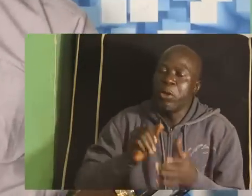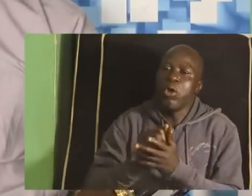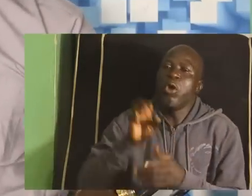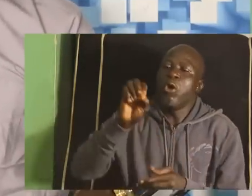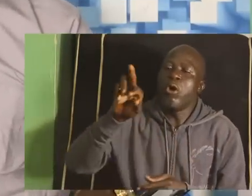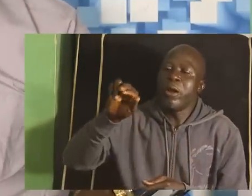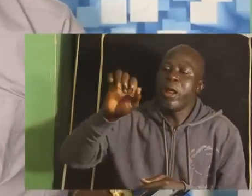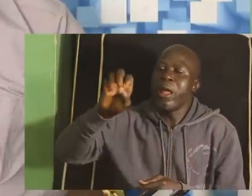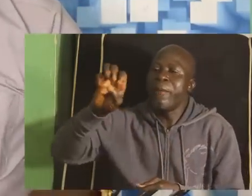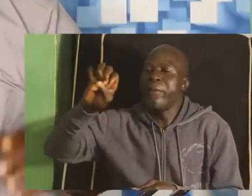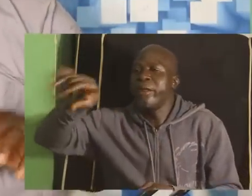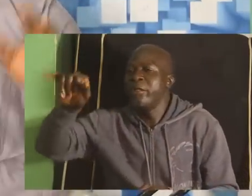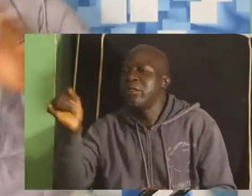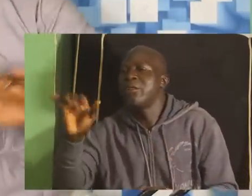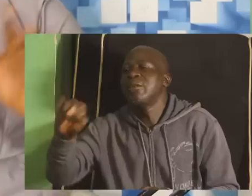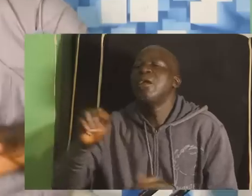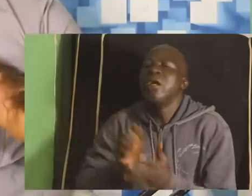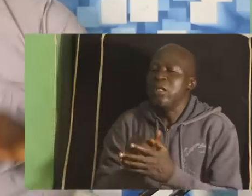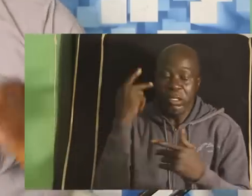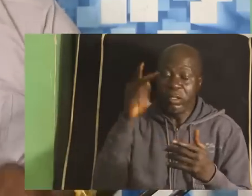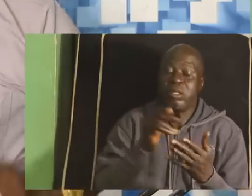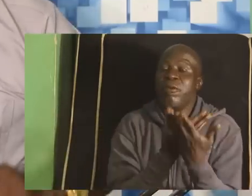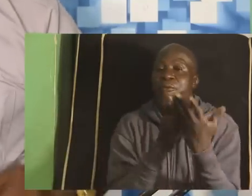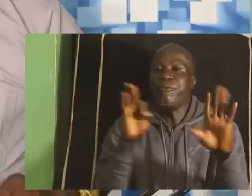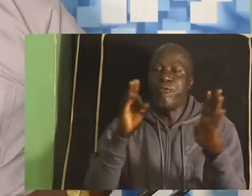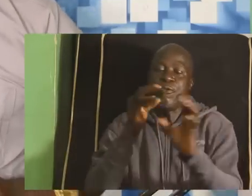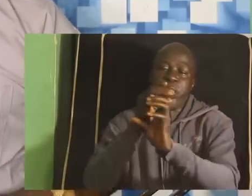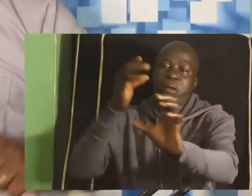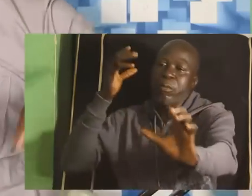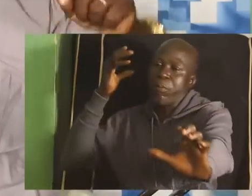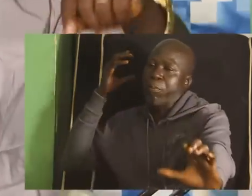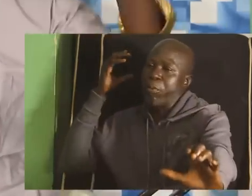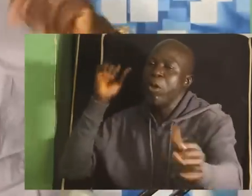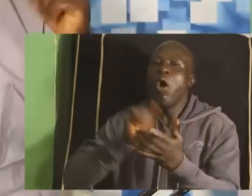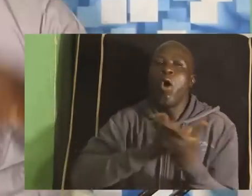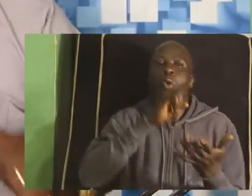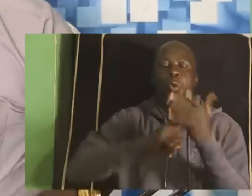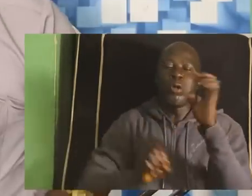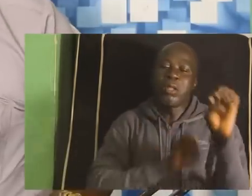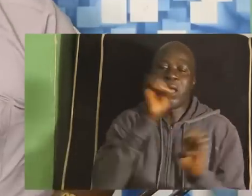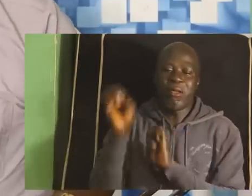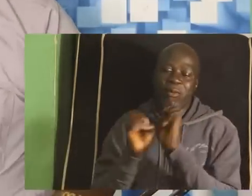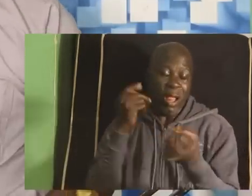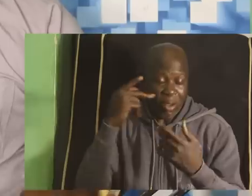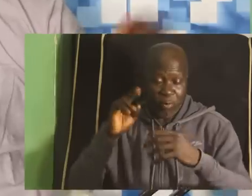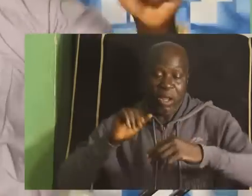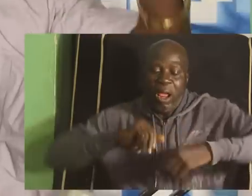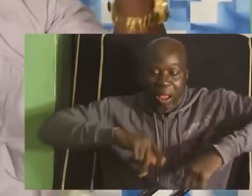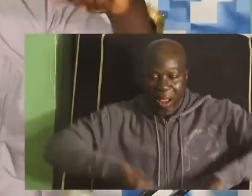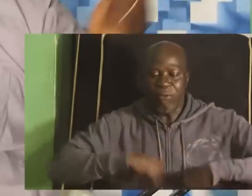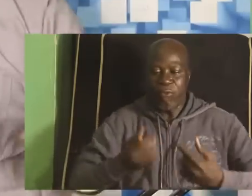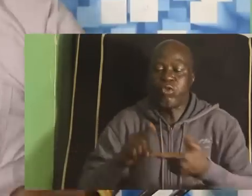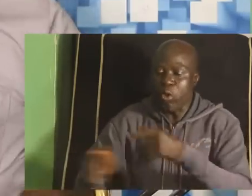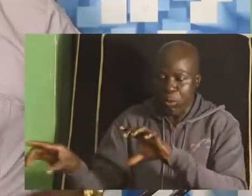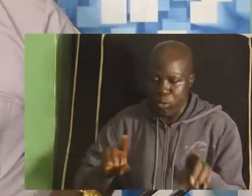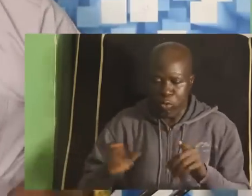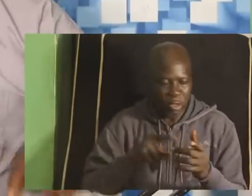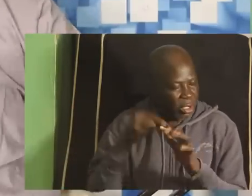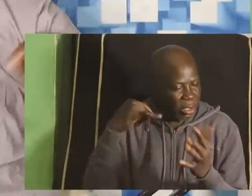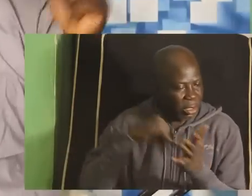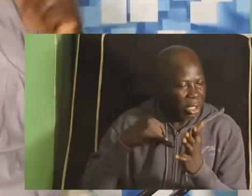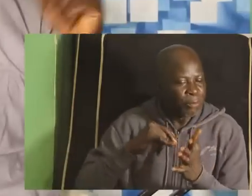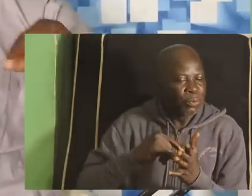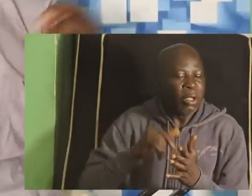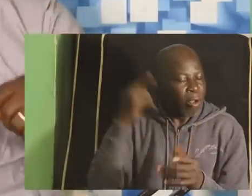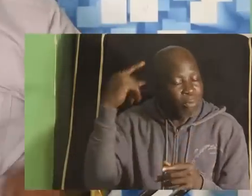Bo Batin Debe O Bo Ko Fembe Gbogbo Tin Ba Lagbara Lati Se Ni Emi O Se